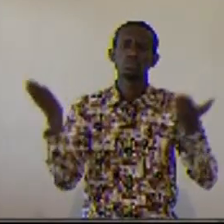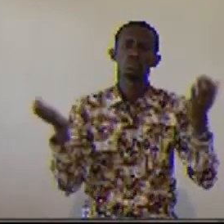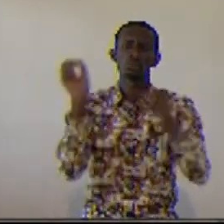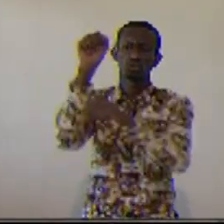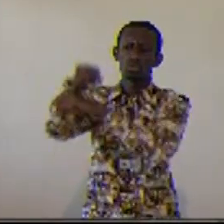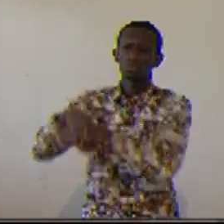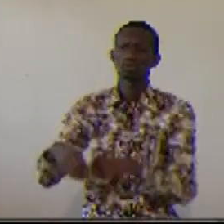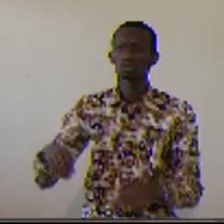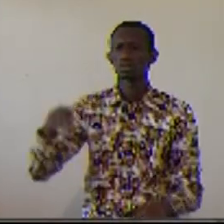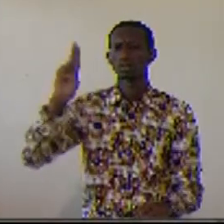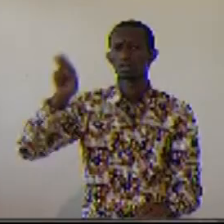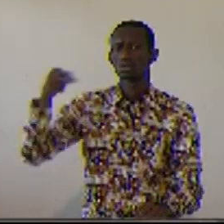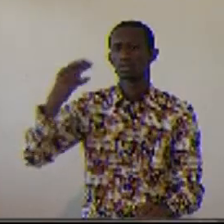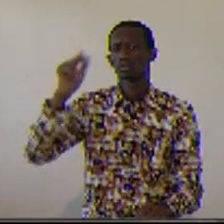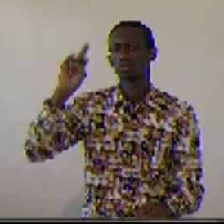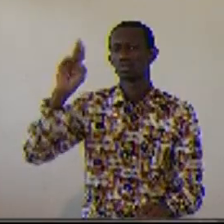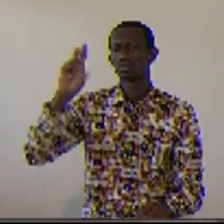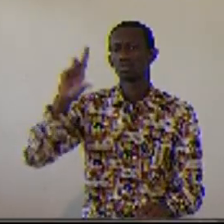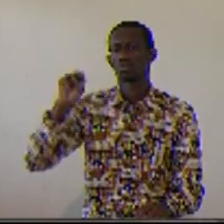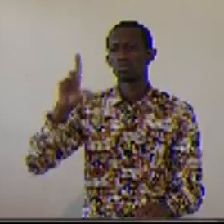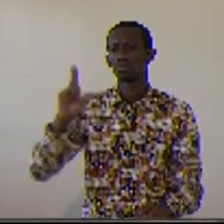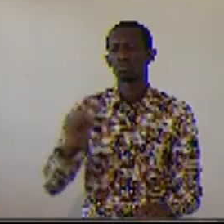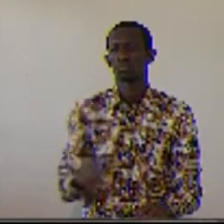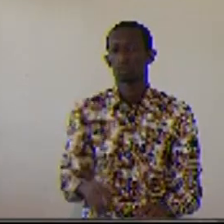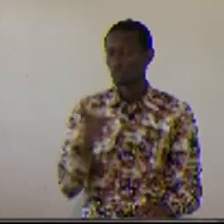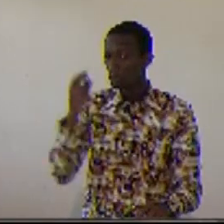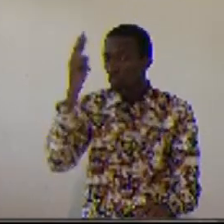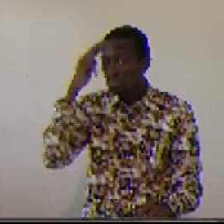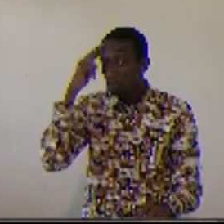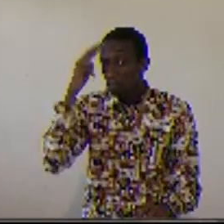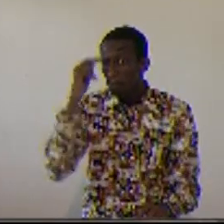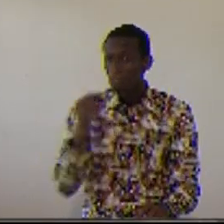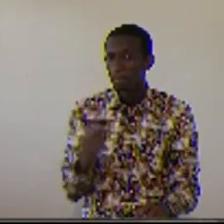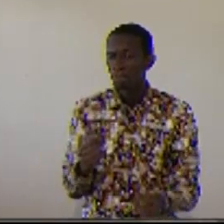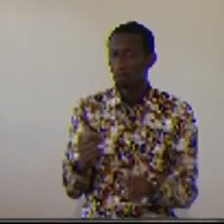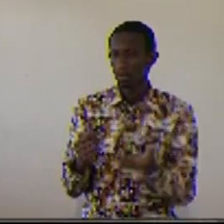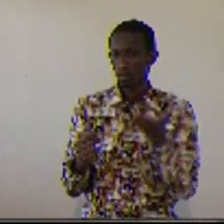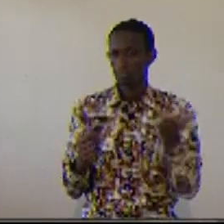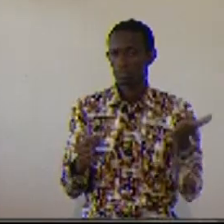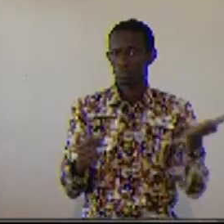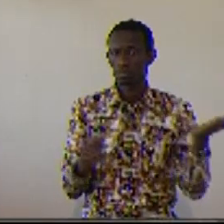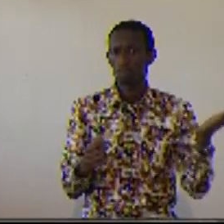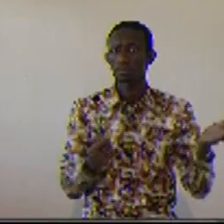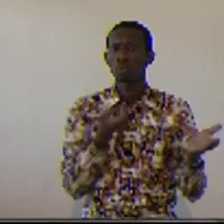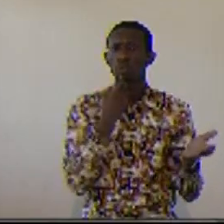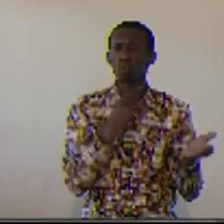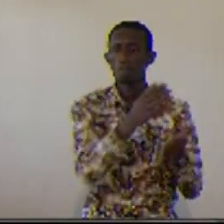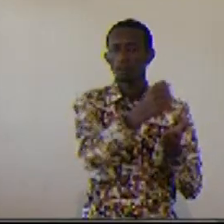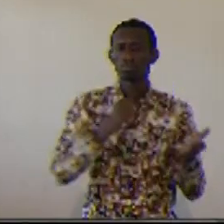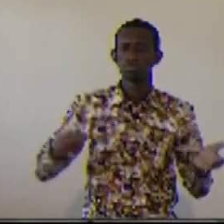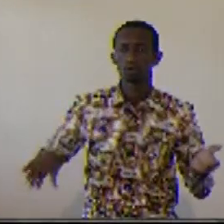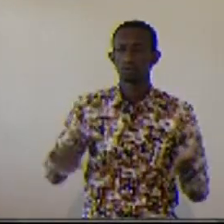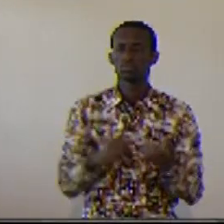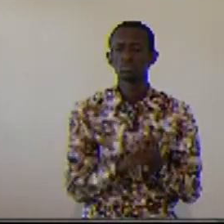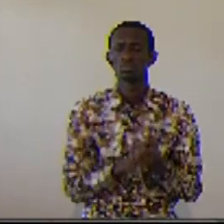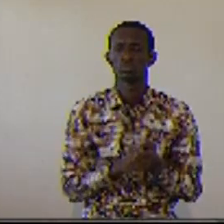charge here, which is formed on the carbon atom, because you remember this one has to be removed. If you remember the